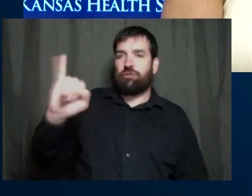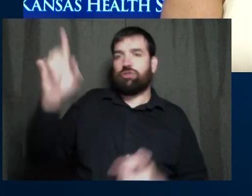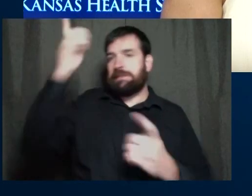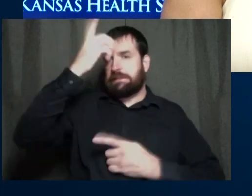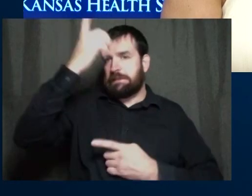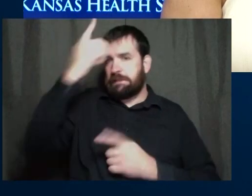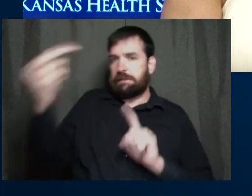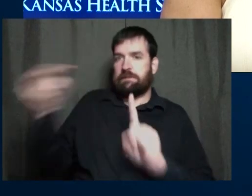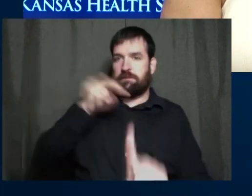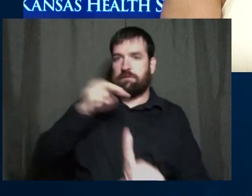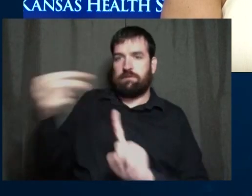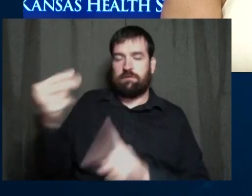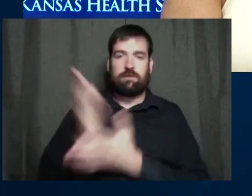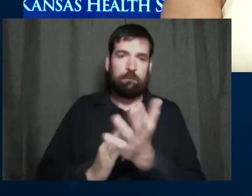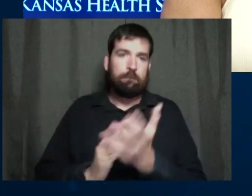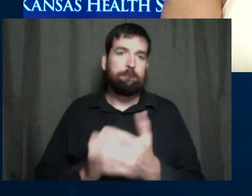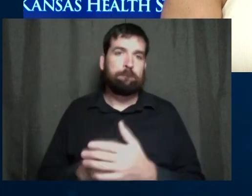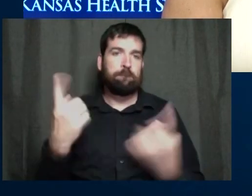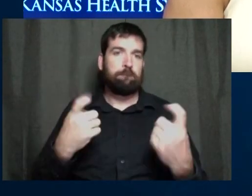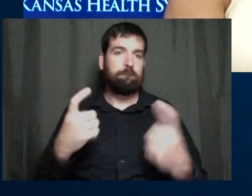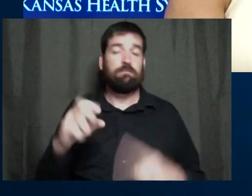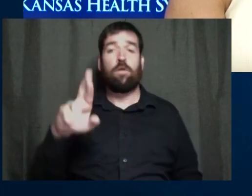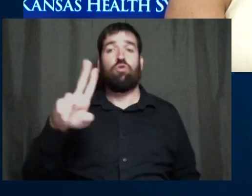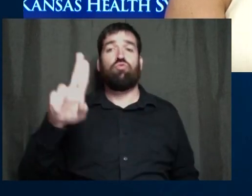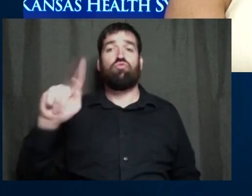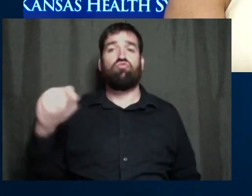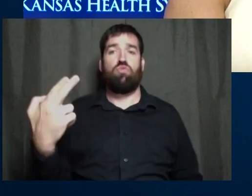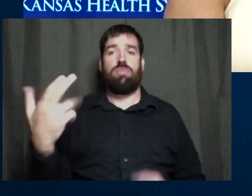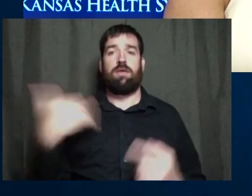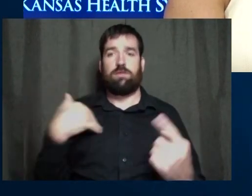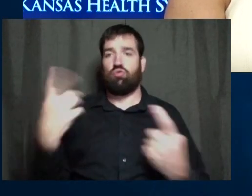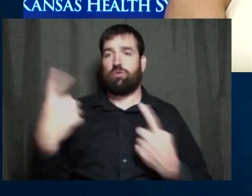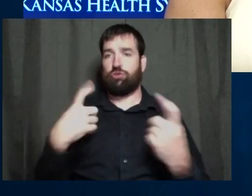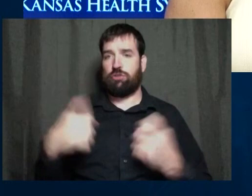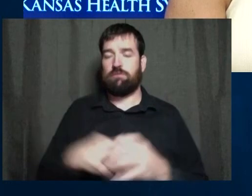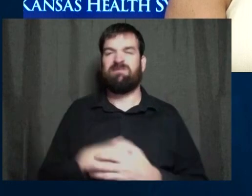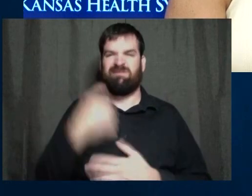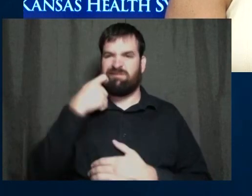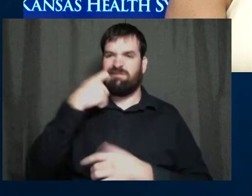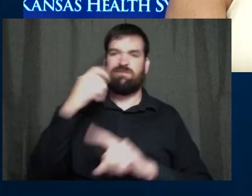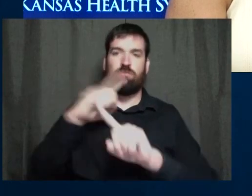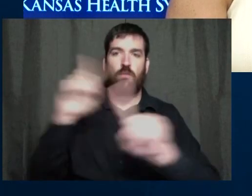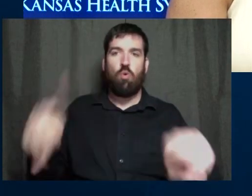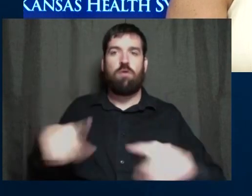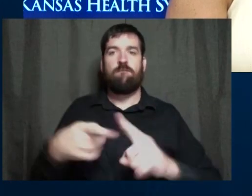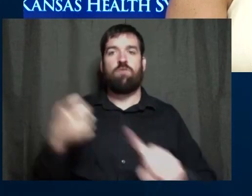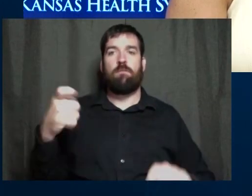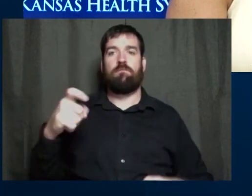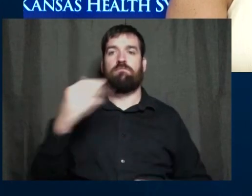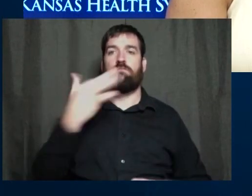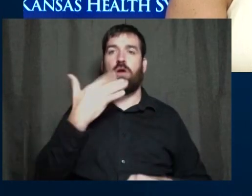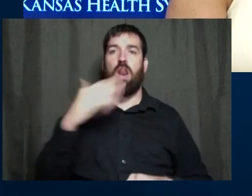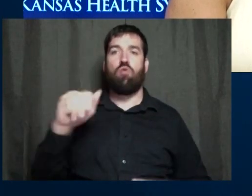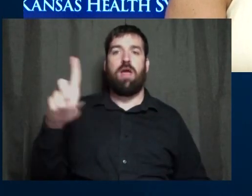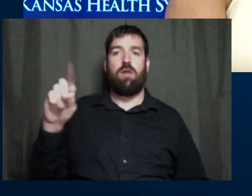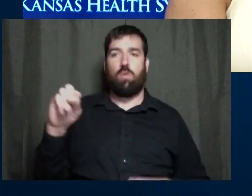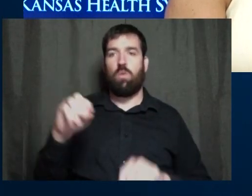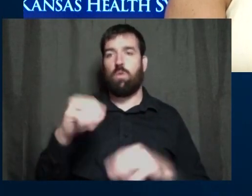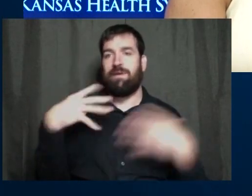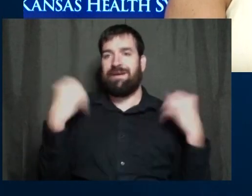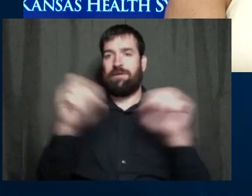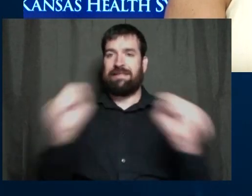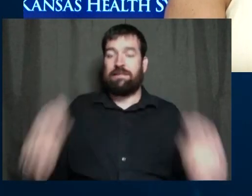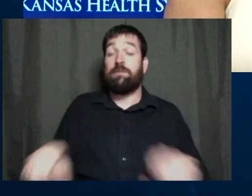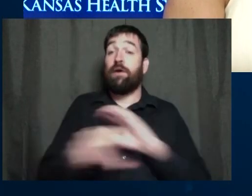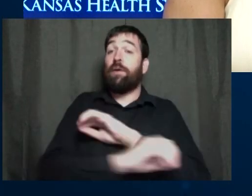these. So Ruth has a question. There was a recent report coming from Colorado Health System that unvaccinated COVID